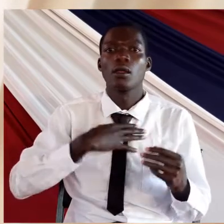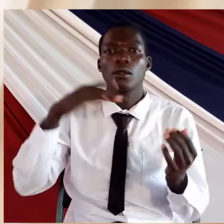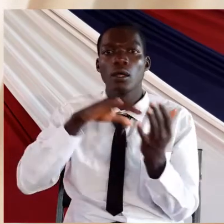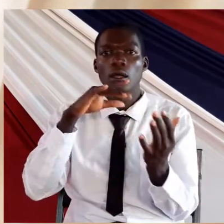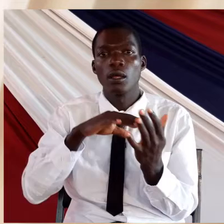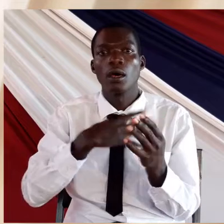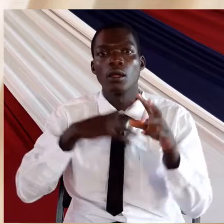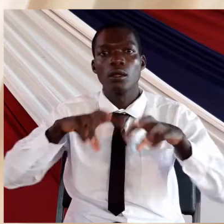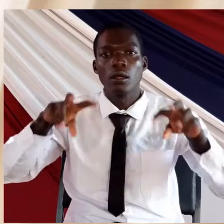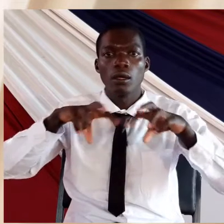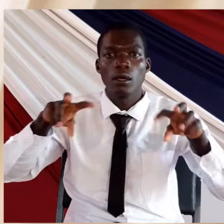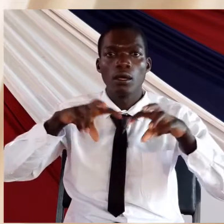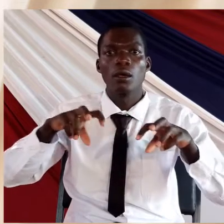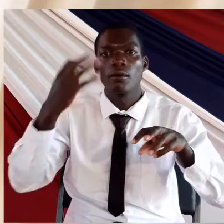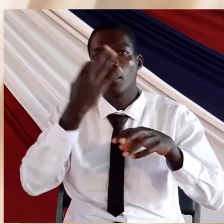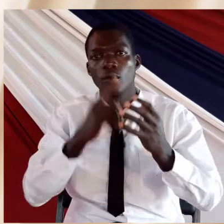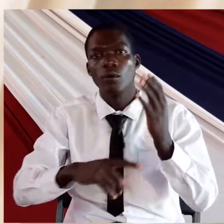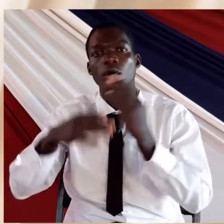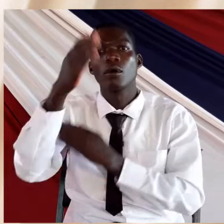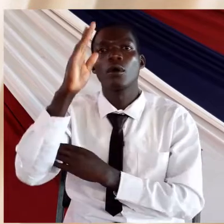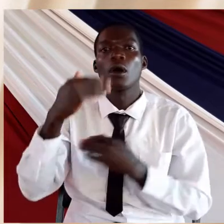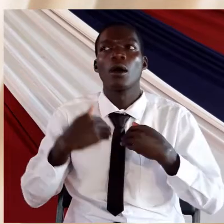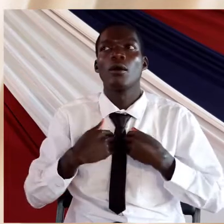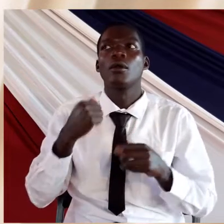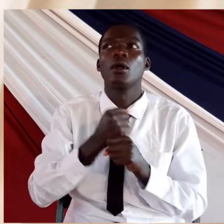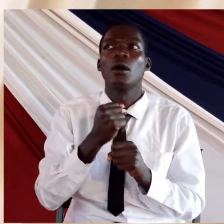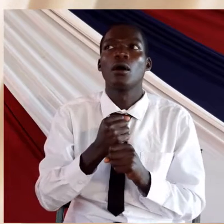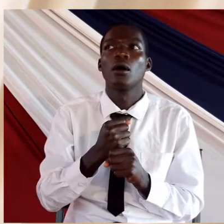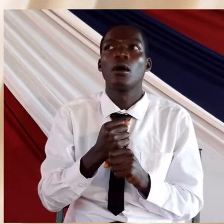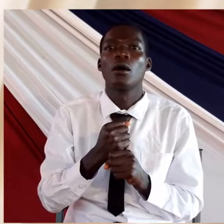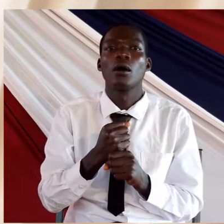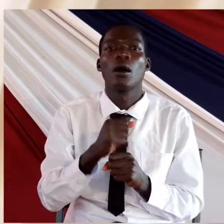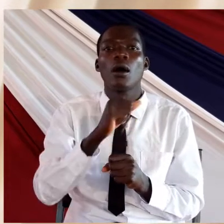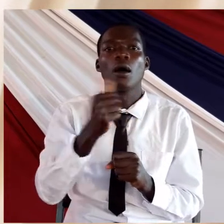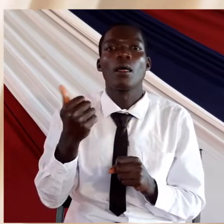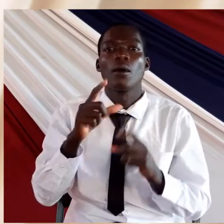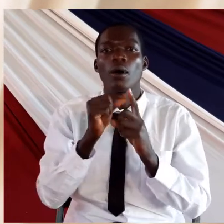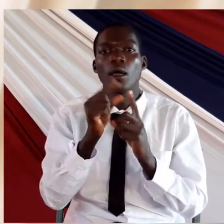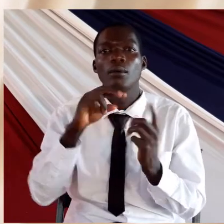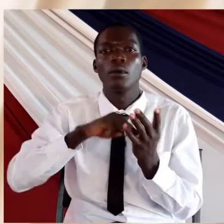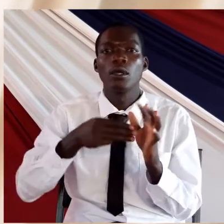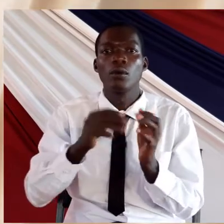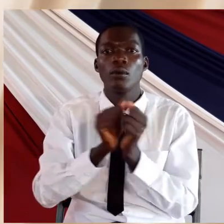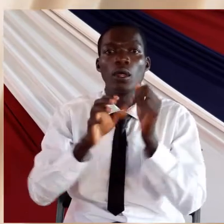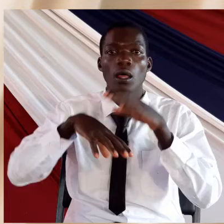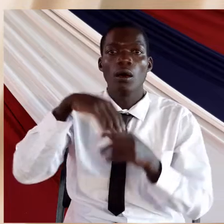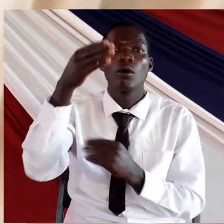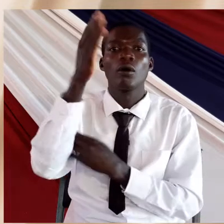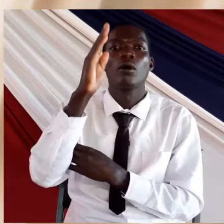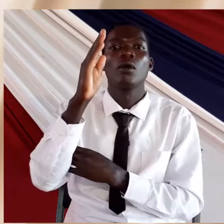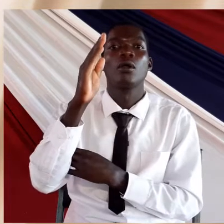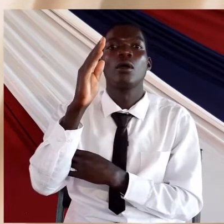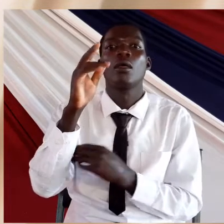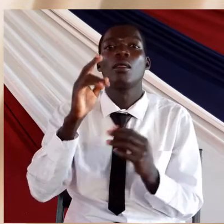their research, yes, based on what God has done. Has done, yes. In other words, it means without God, there would